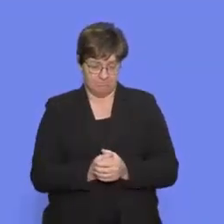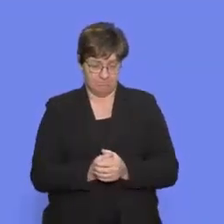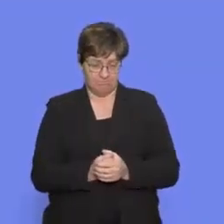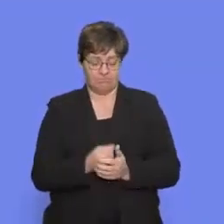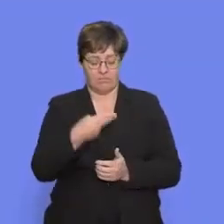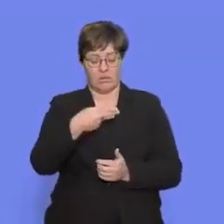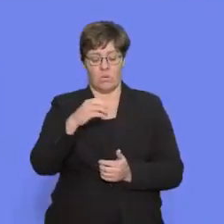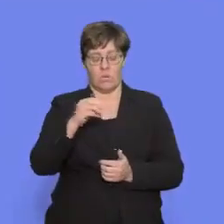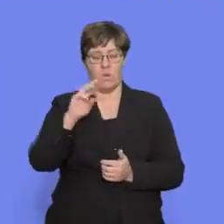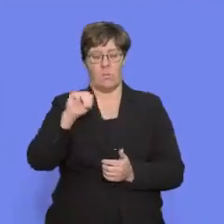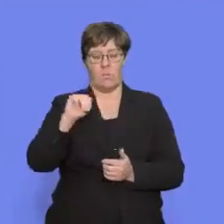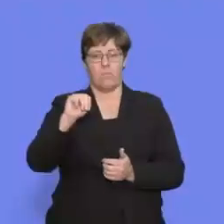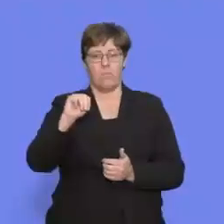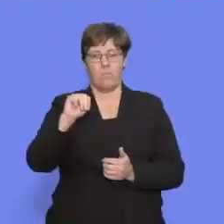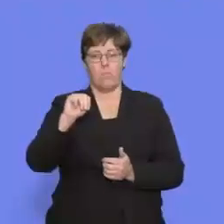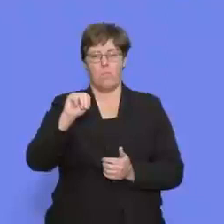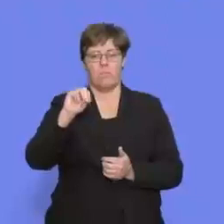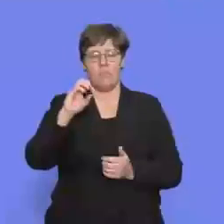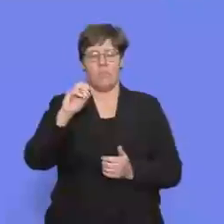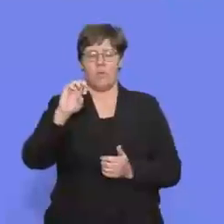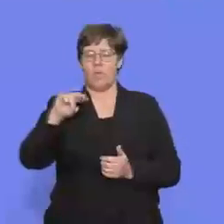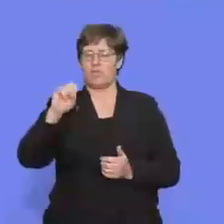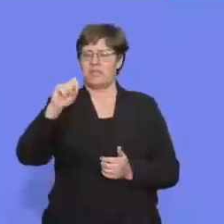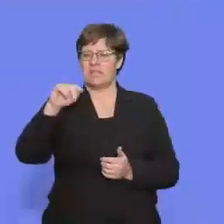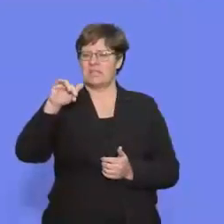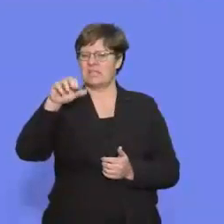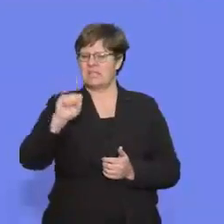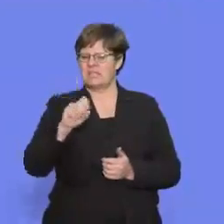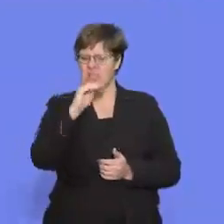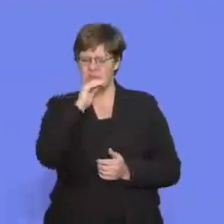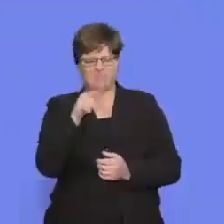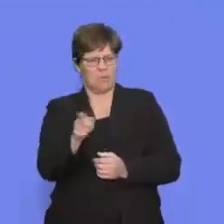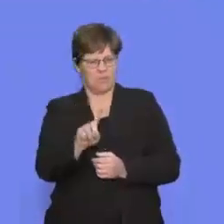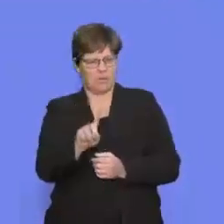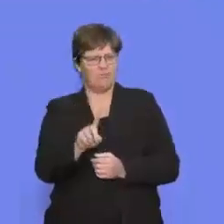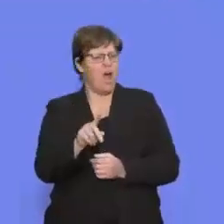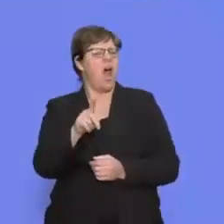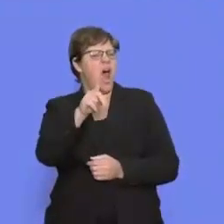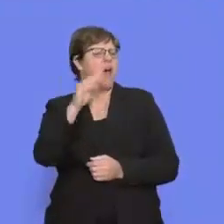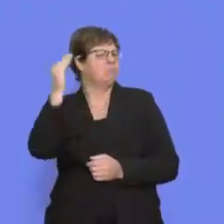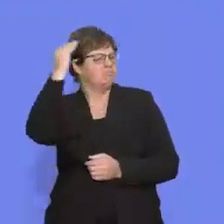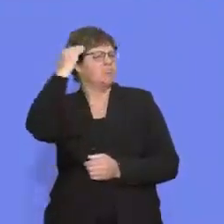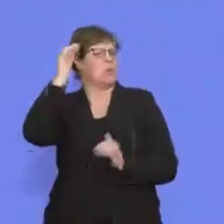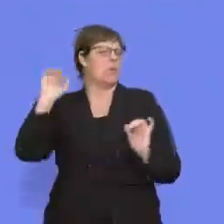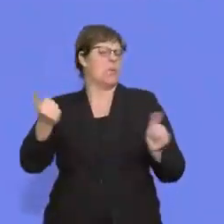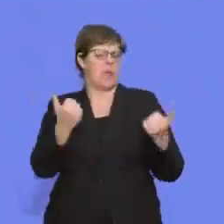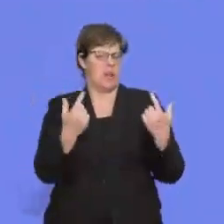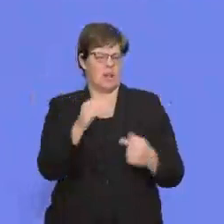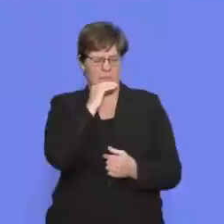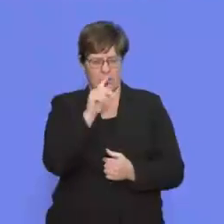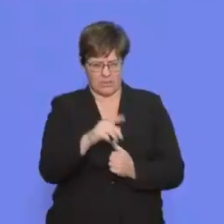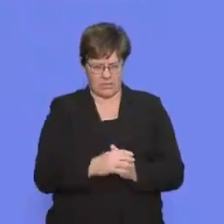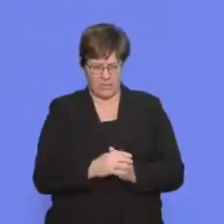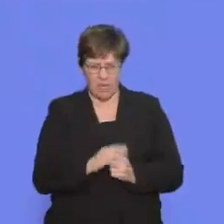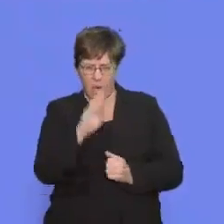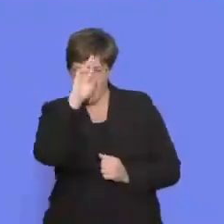What is really homeostasis? I believe this word now is resonating in your brains. You're trying to